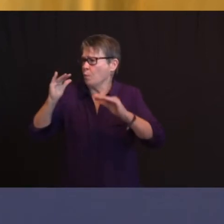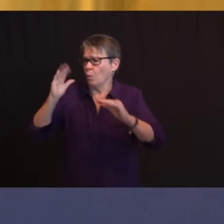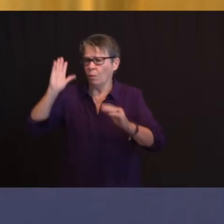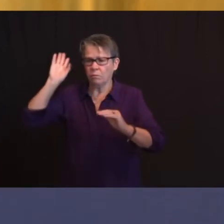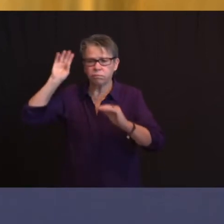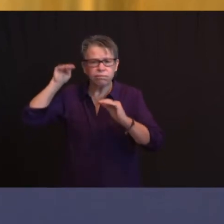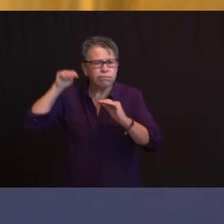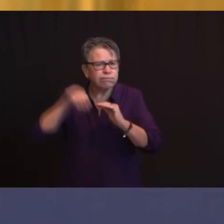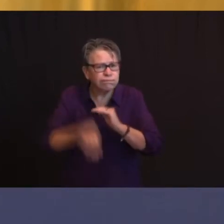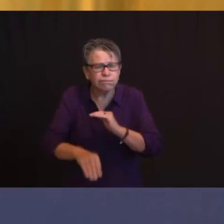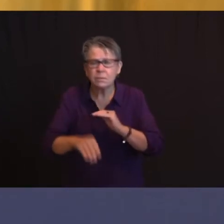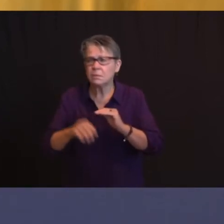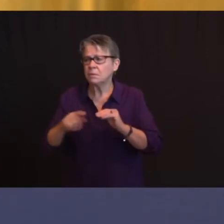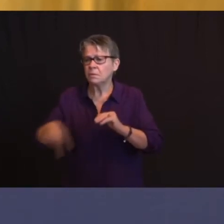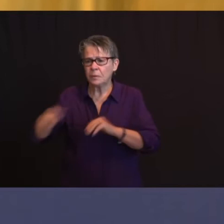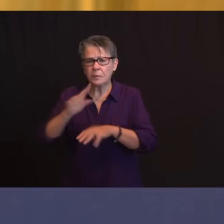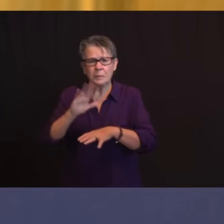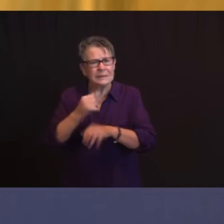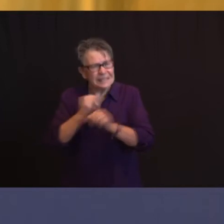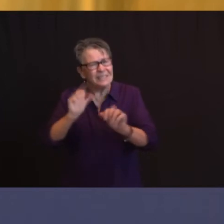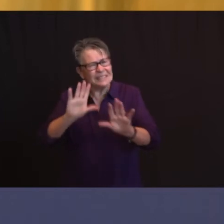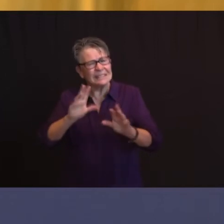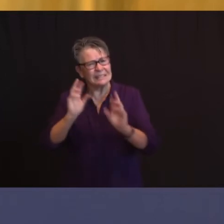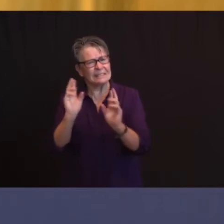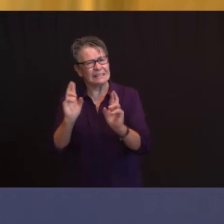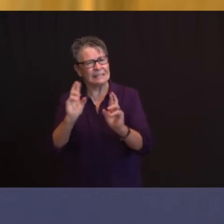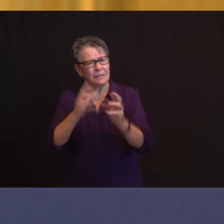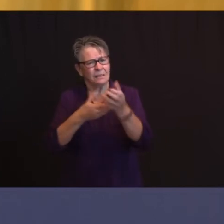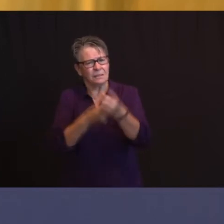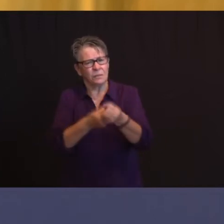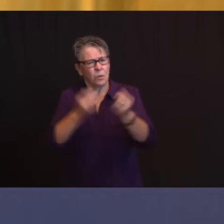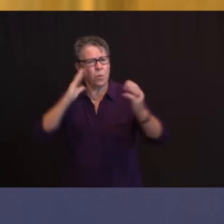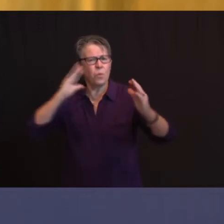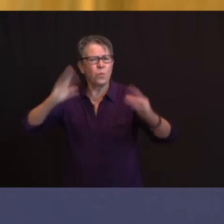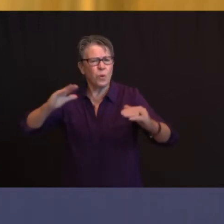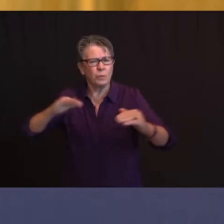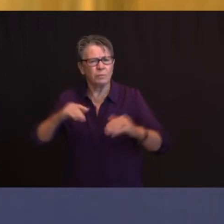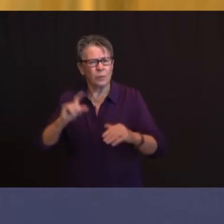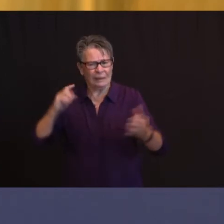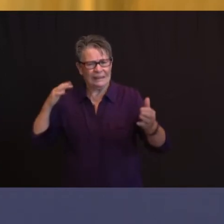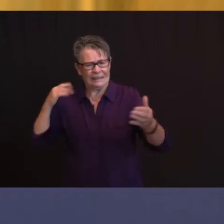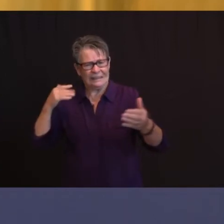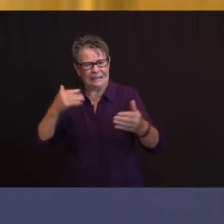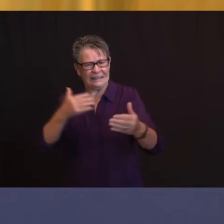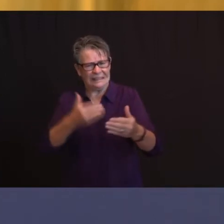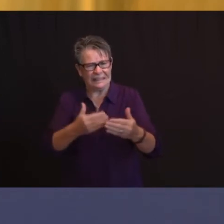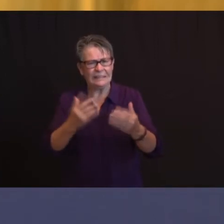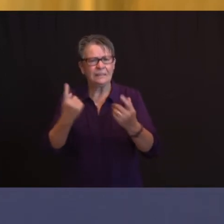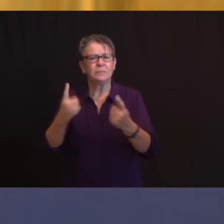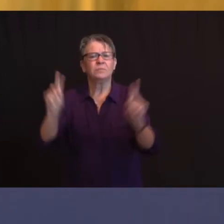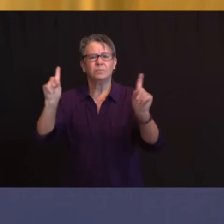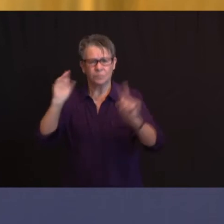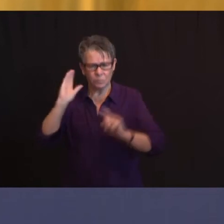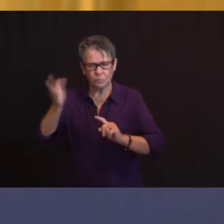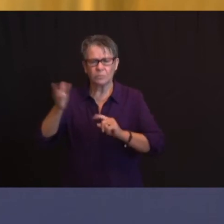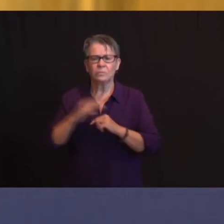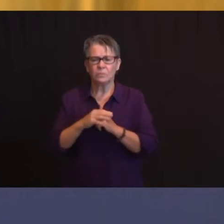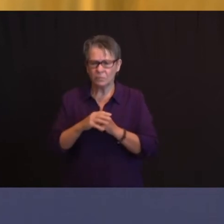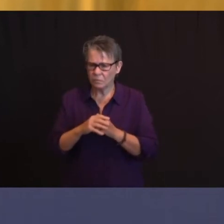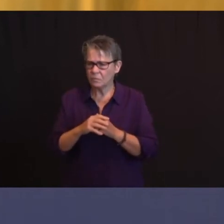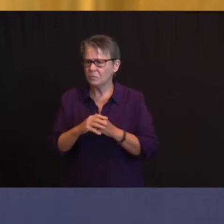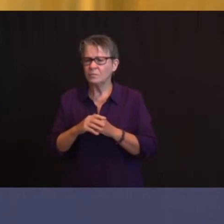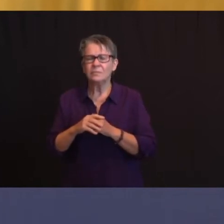frontline vulnerable people, it may be coming sooner than we thought. But for all of us, we're still a few months away. Not a few years, not a few decades,